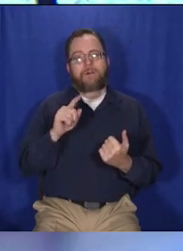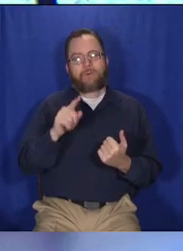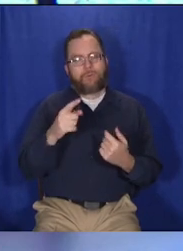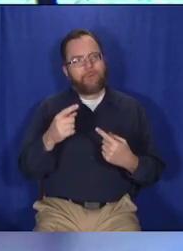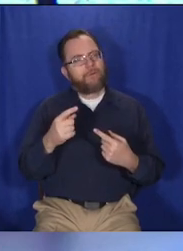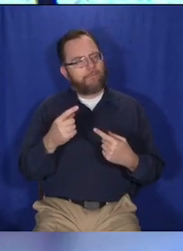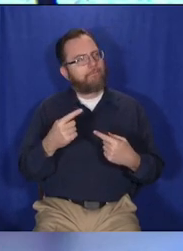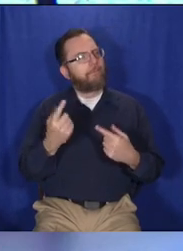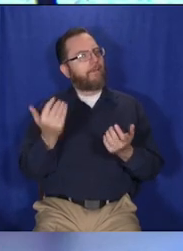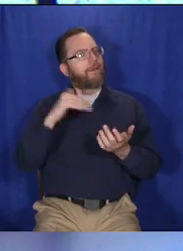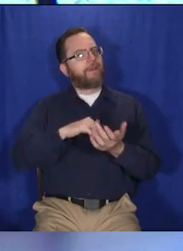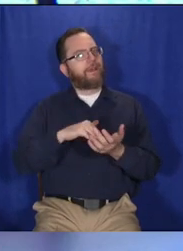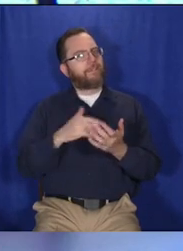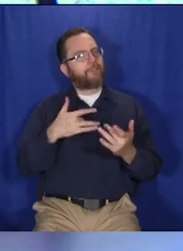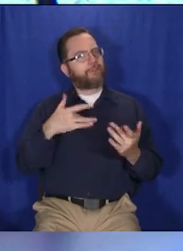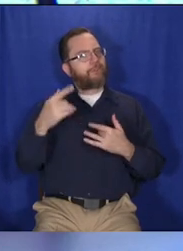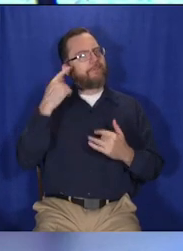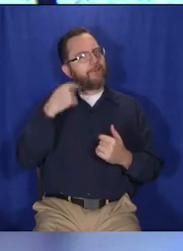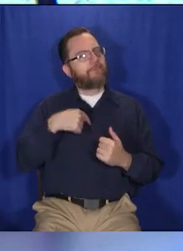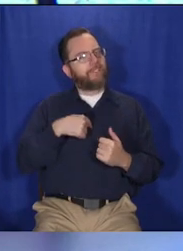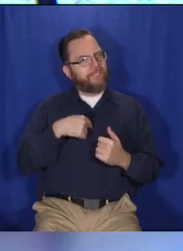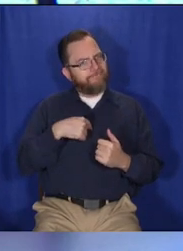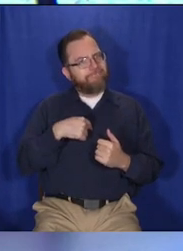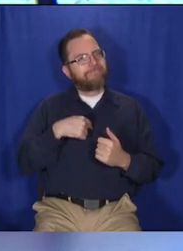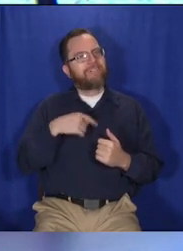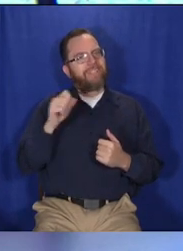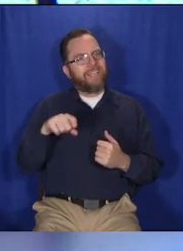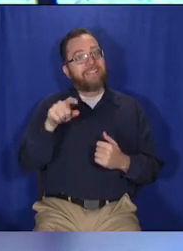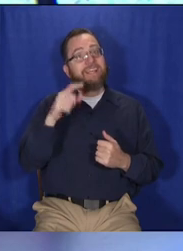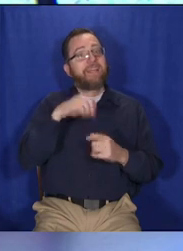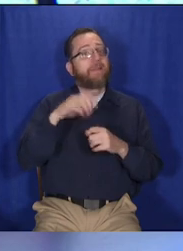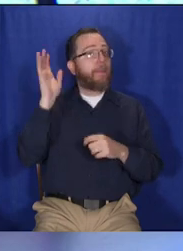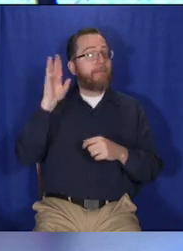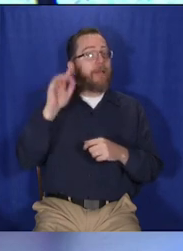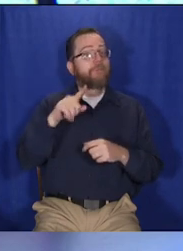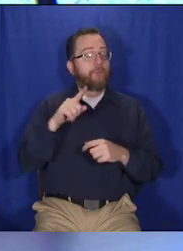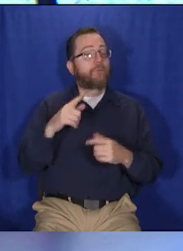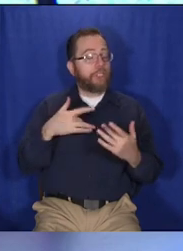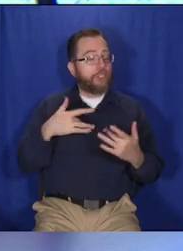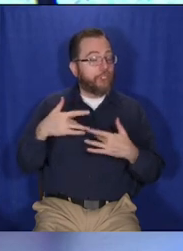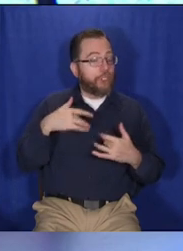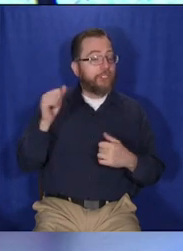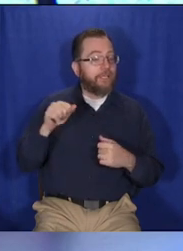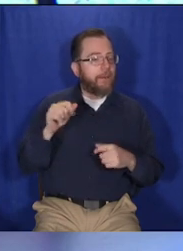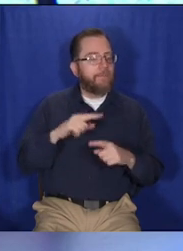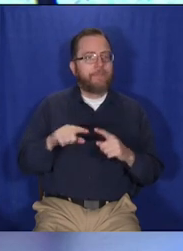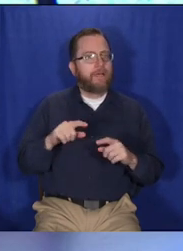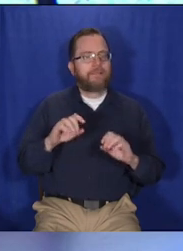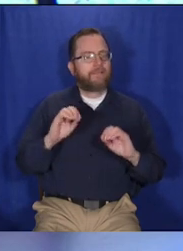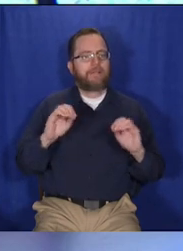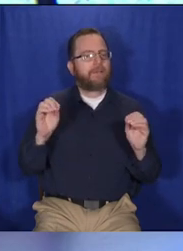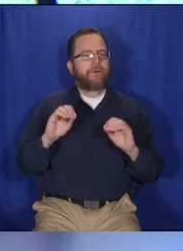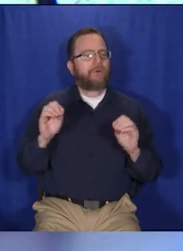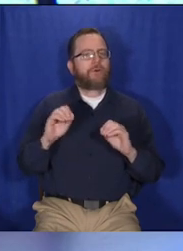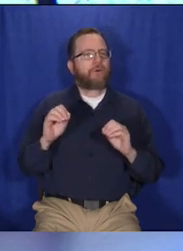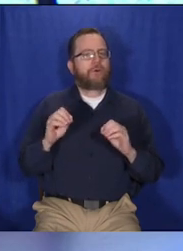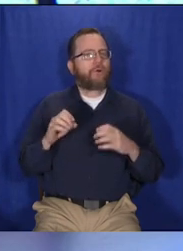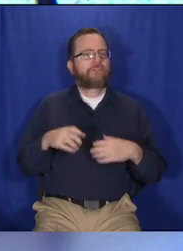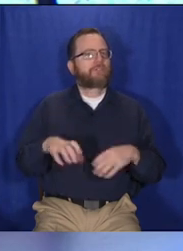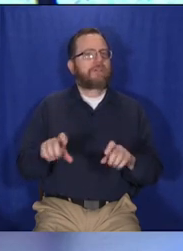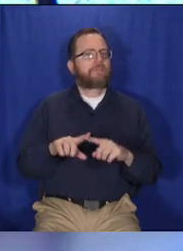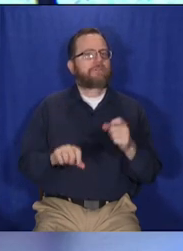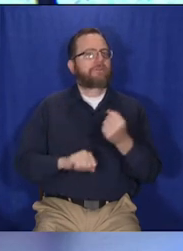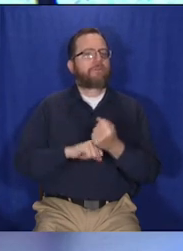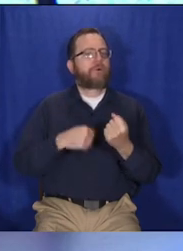concern for me. You were indeed concerned for me, but had no opportunity. Not that I am speaking about being in